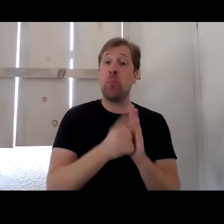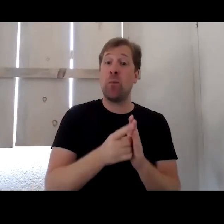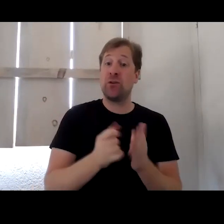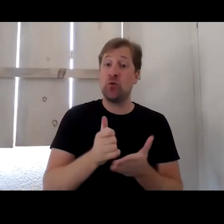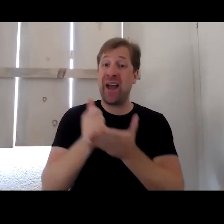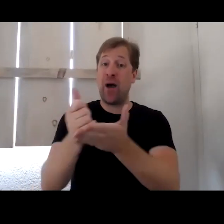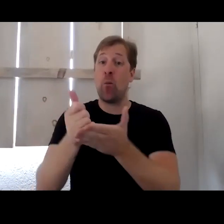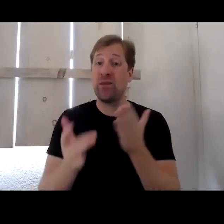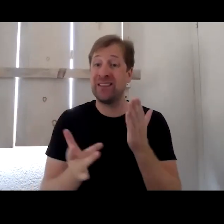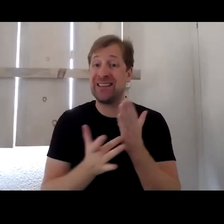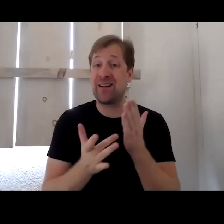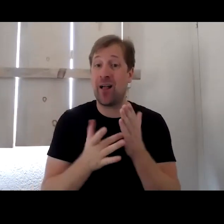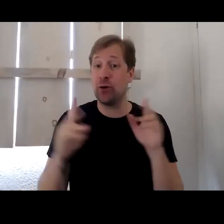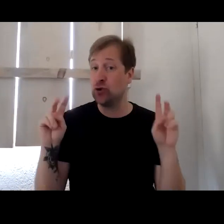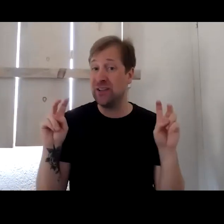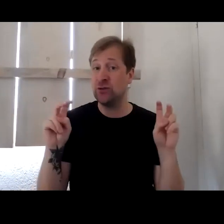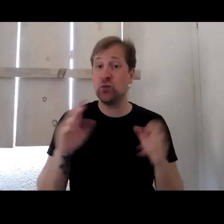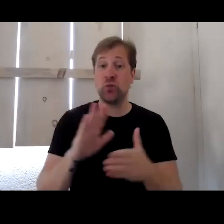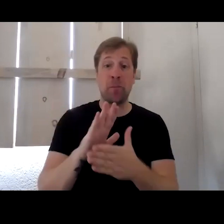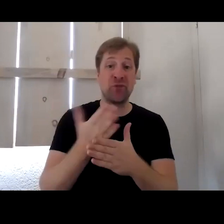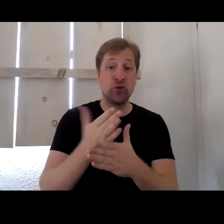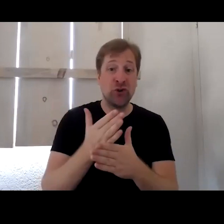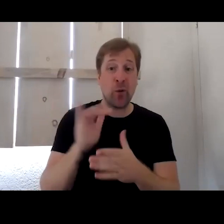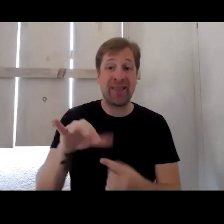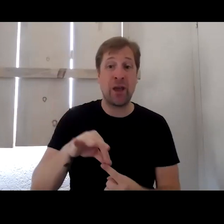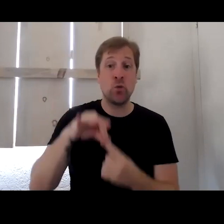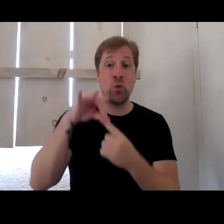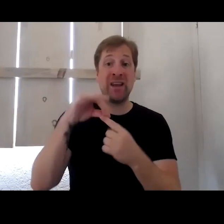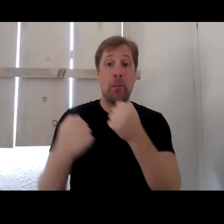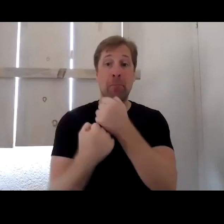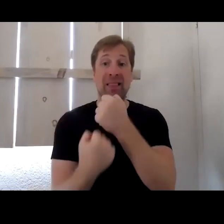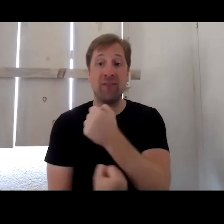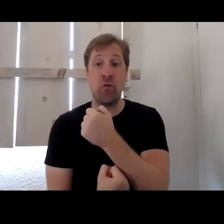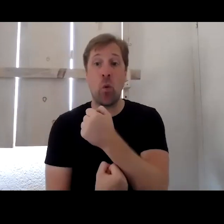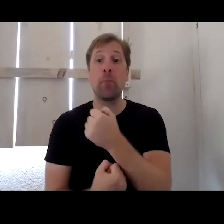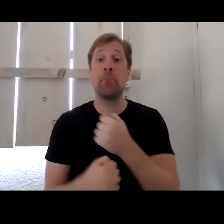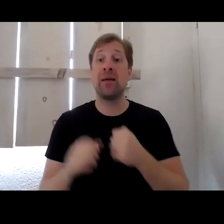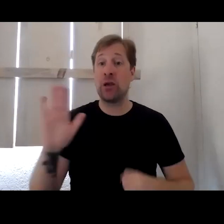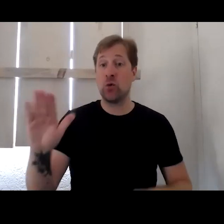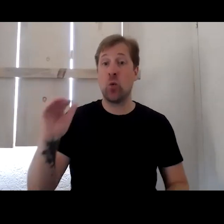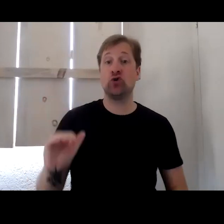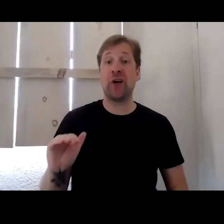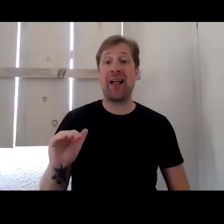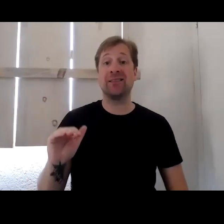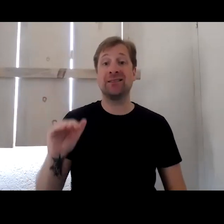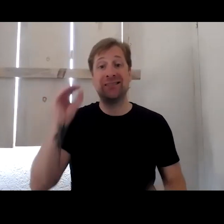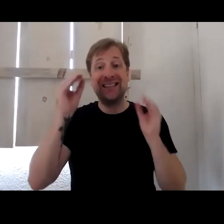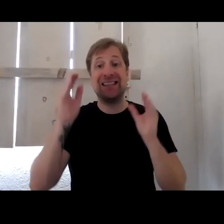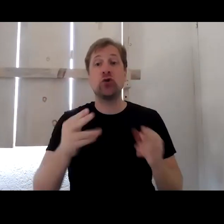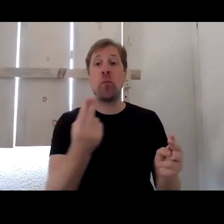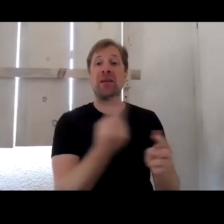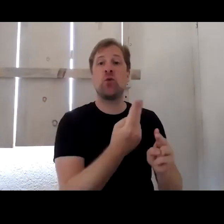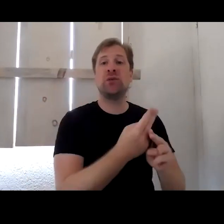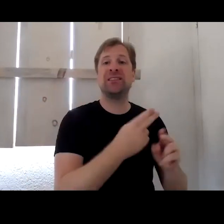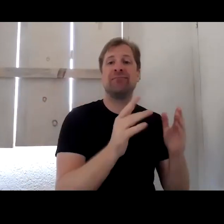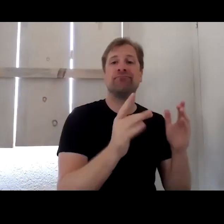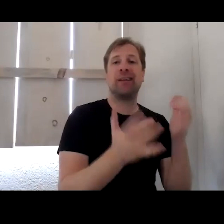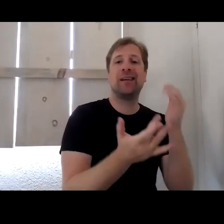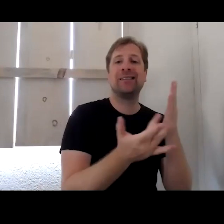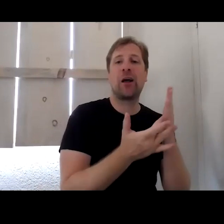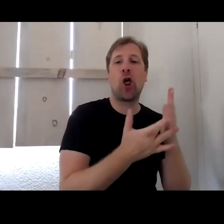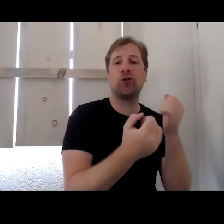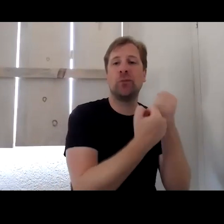technology issues, but also share with you the unique platforms that your child's teacher will be utilizing for their